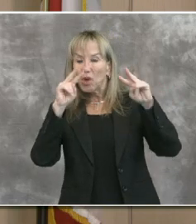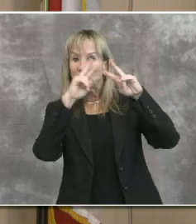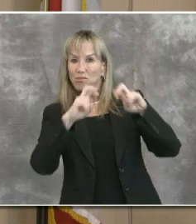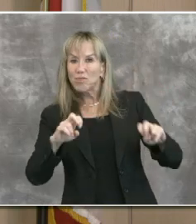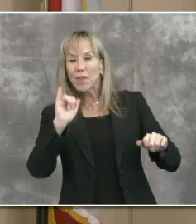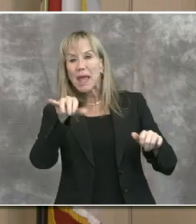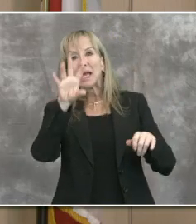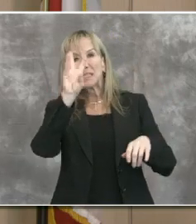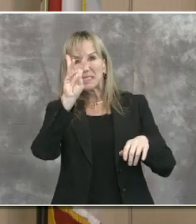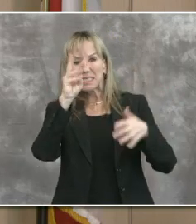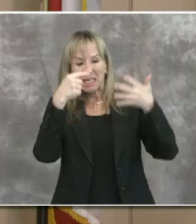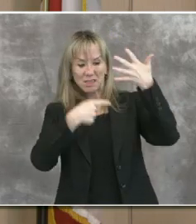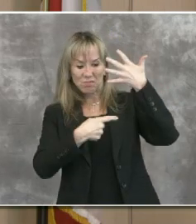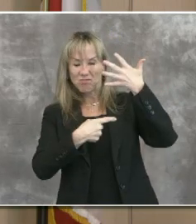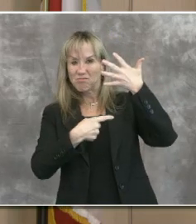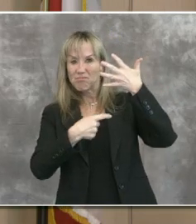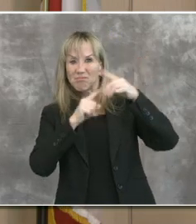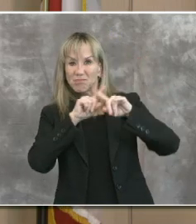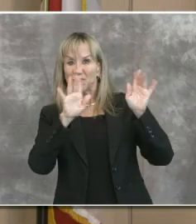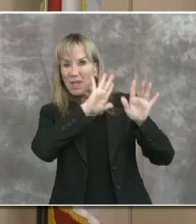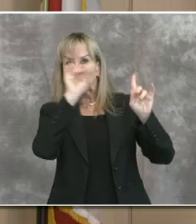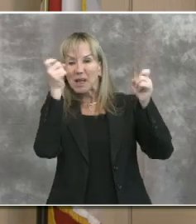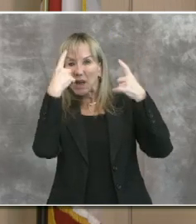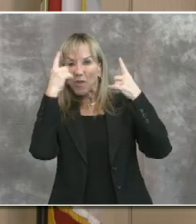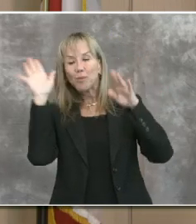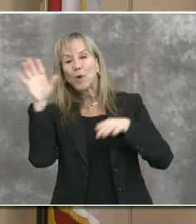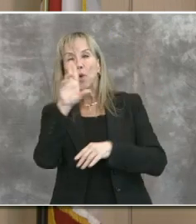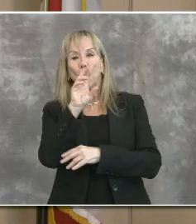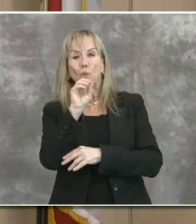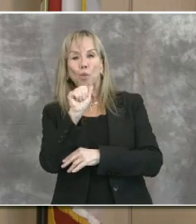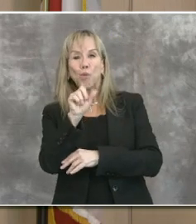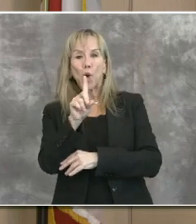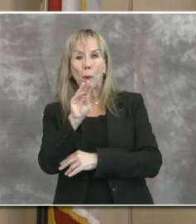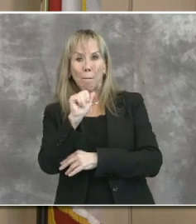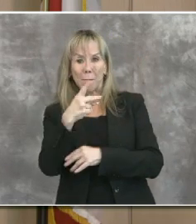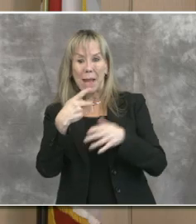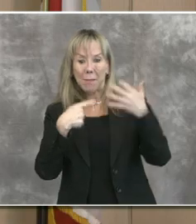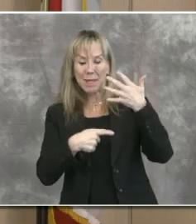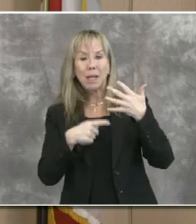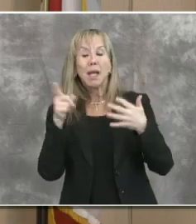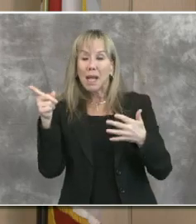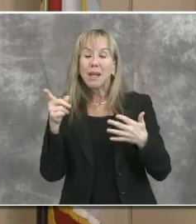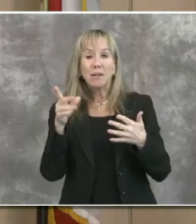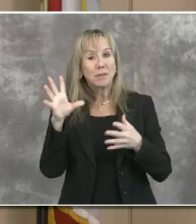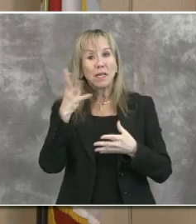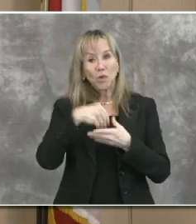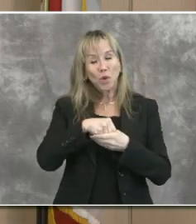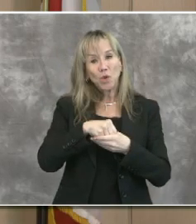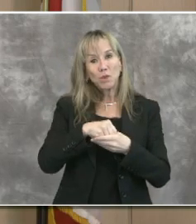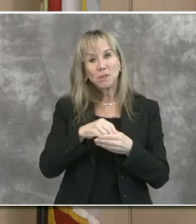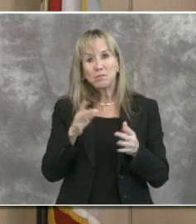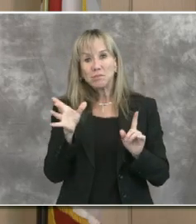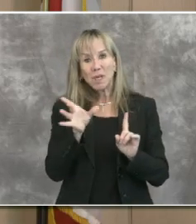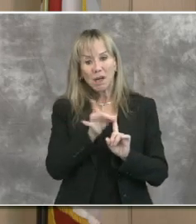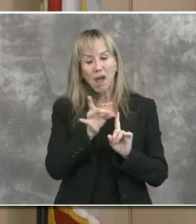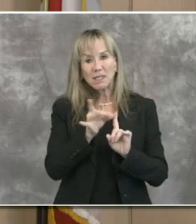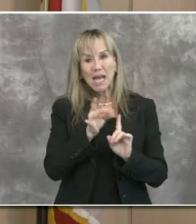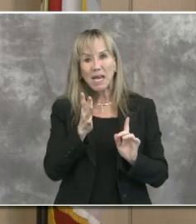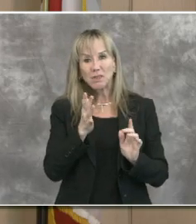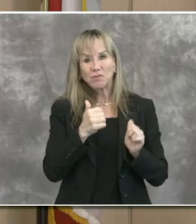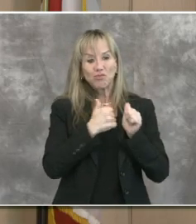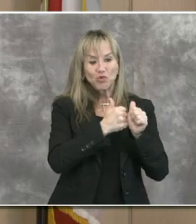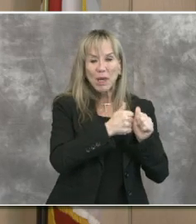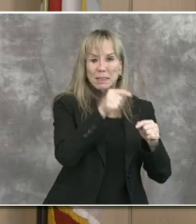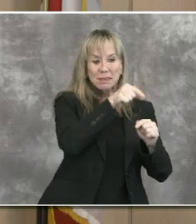6th indicator that's in the governor's roadmap, and it does include contact tracing, and it also includes individuals